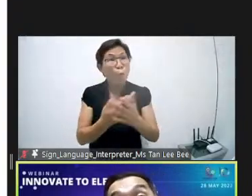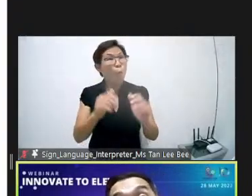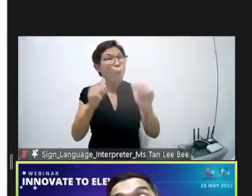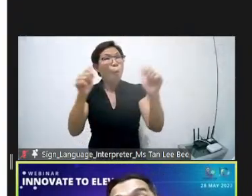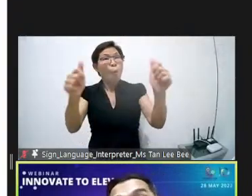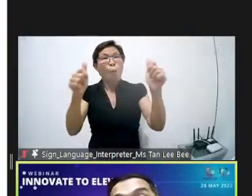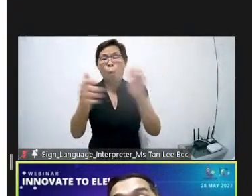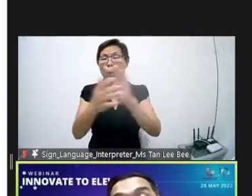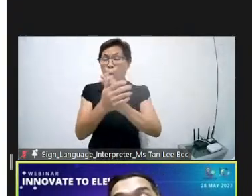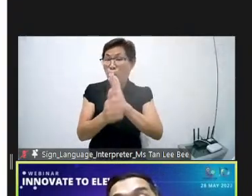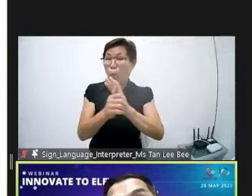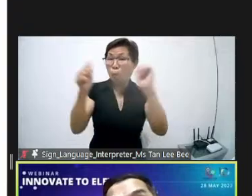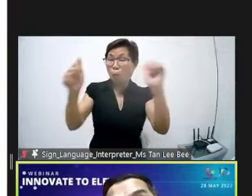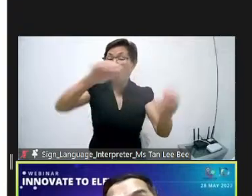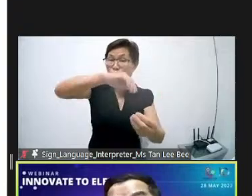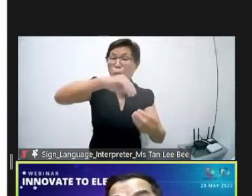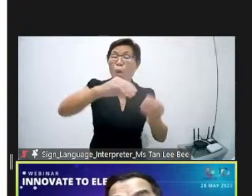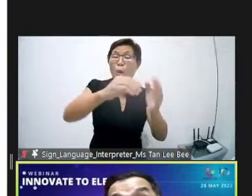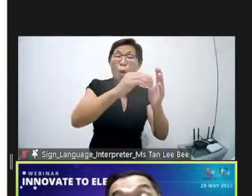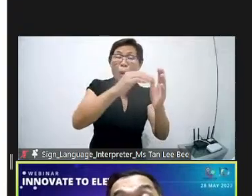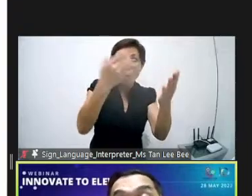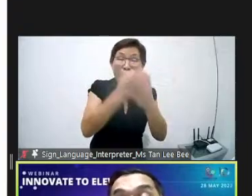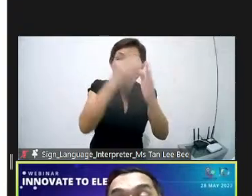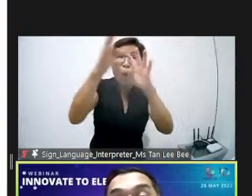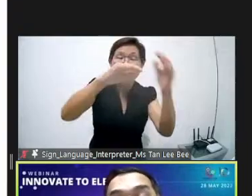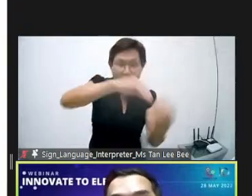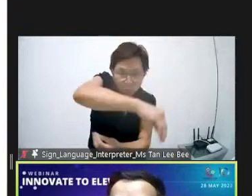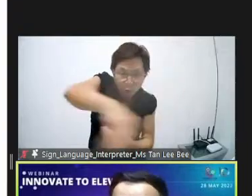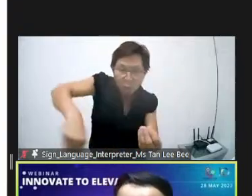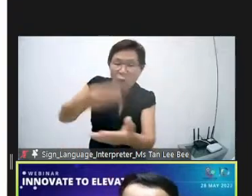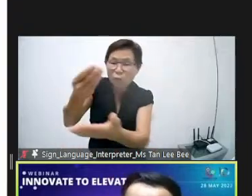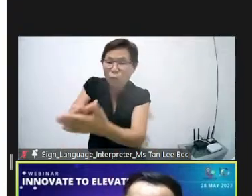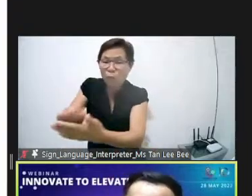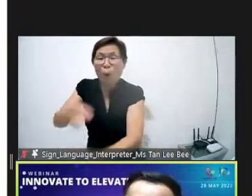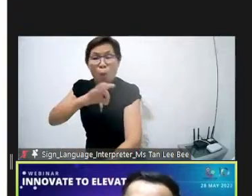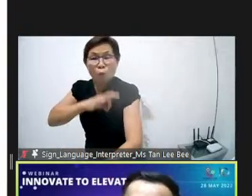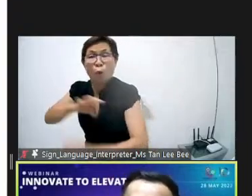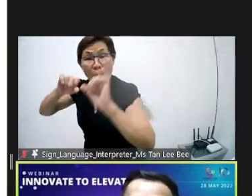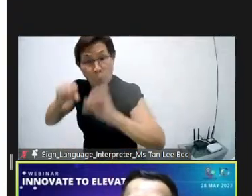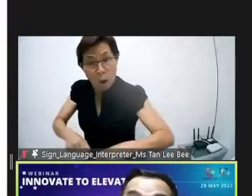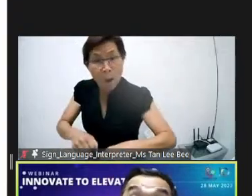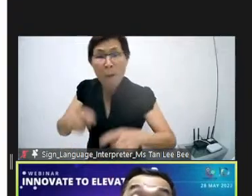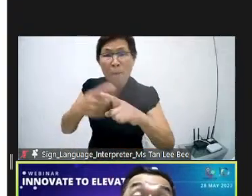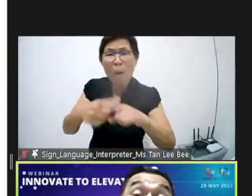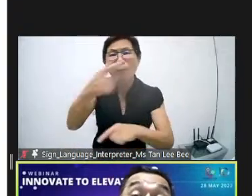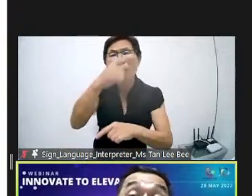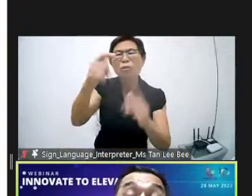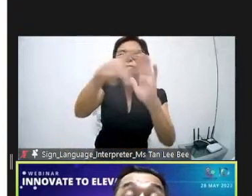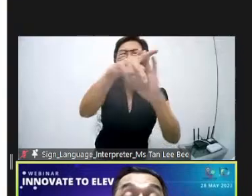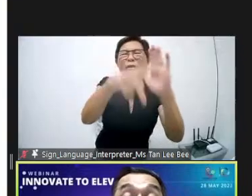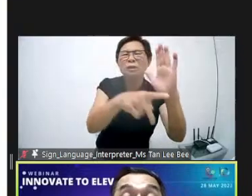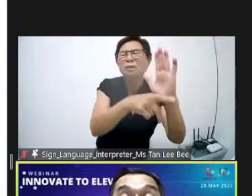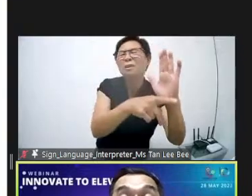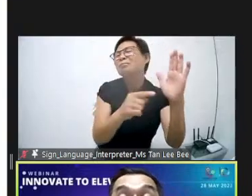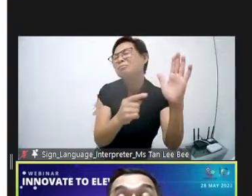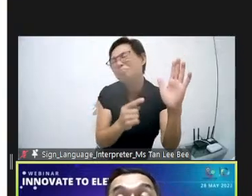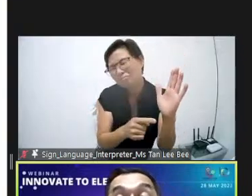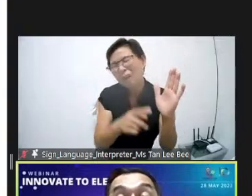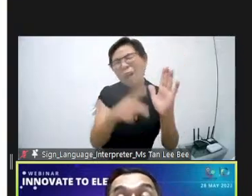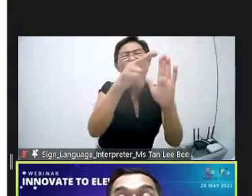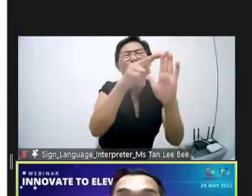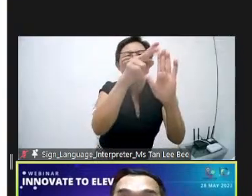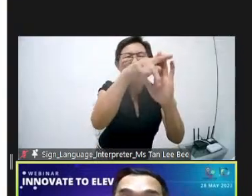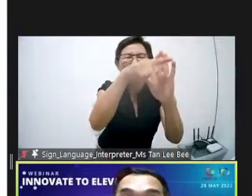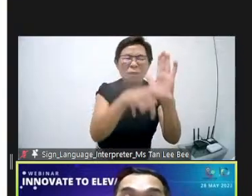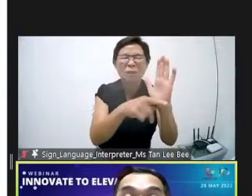to be converted into profit, into money. But then in terms of the policy itself, sometimes some